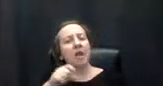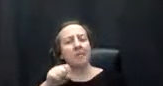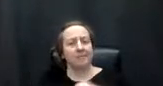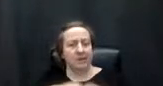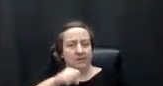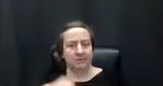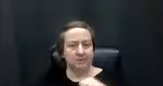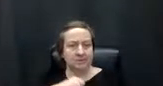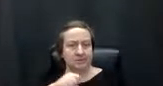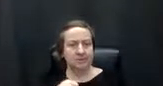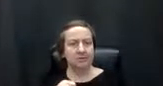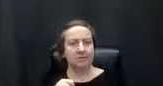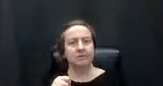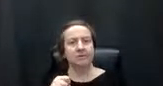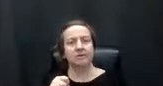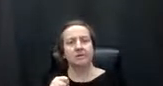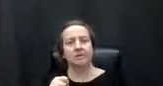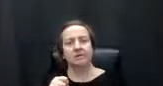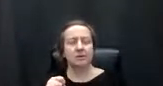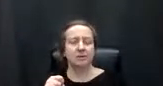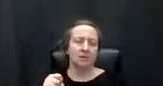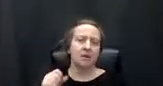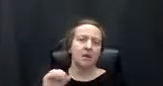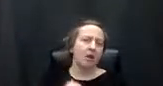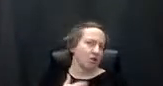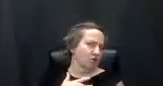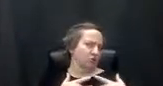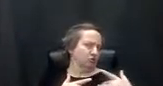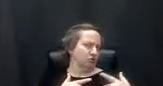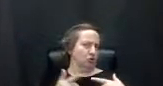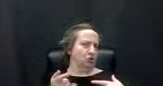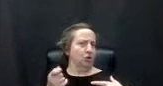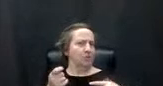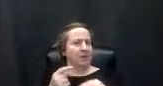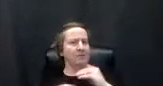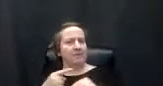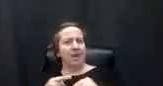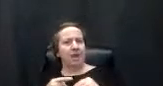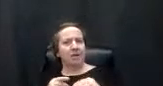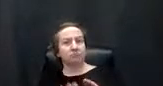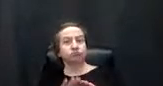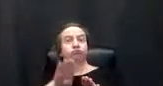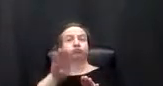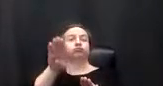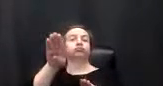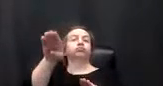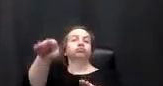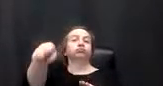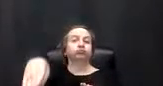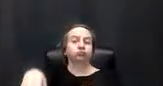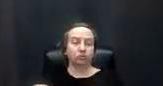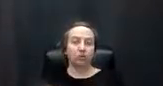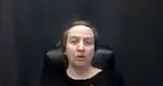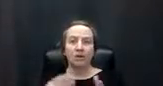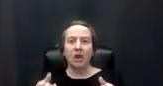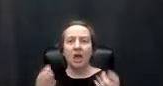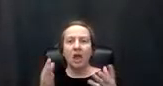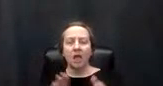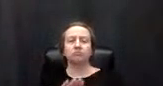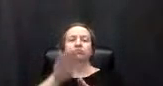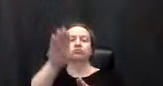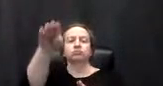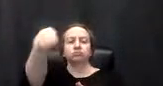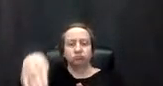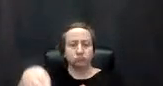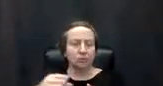bikes, and we were talking, our concern was a little bit about the grade, the steepness of the road, and